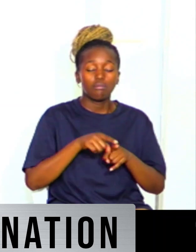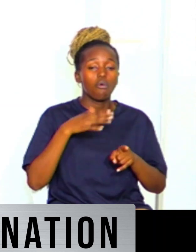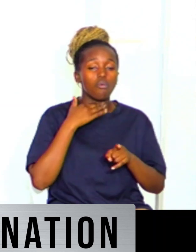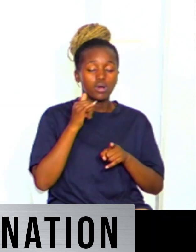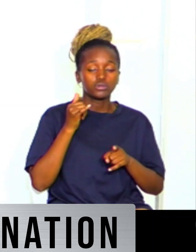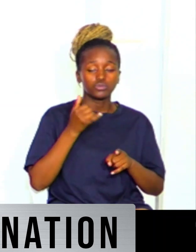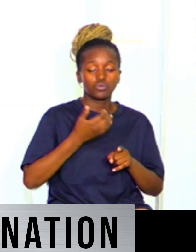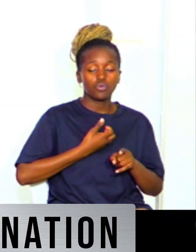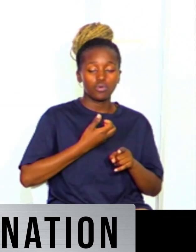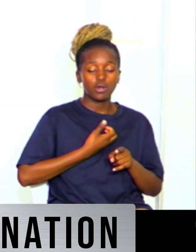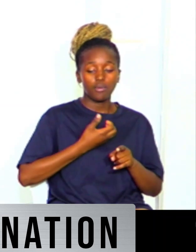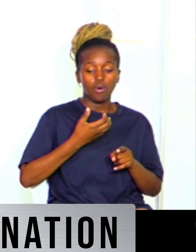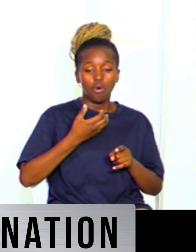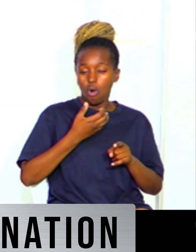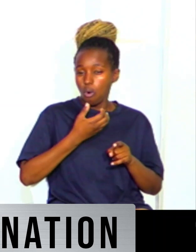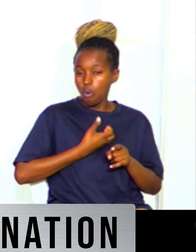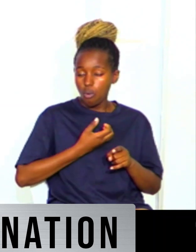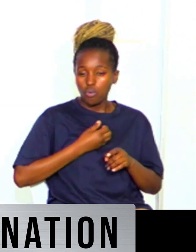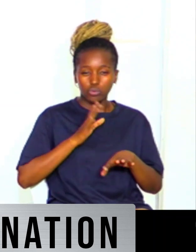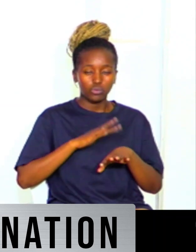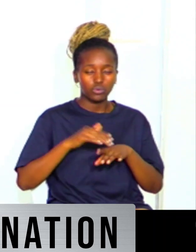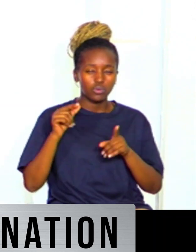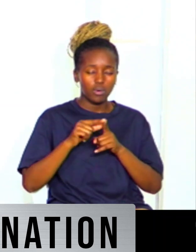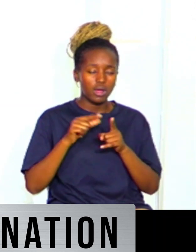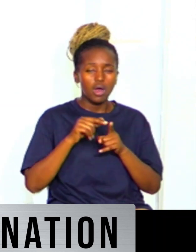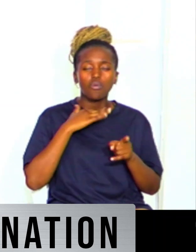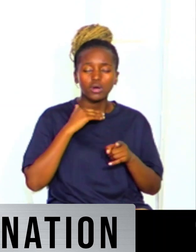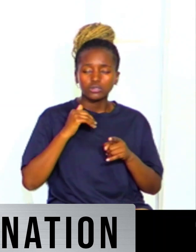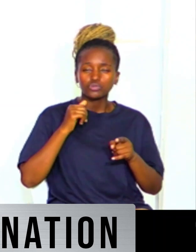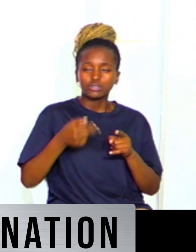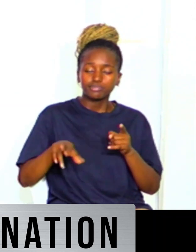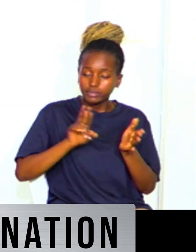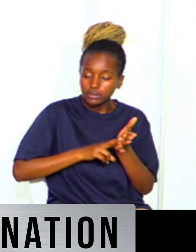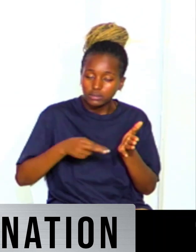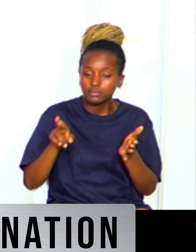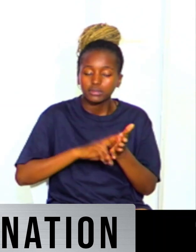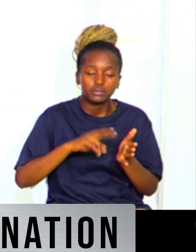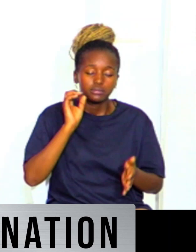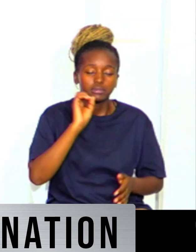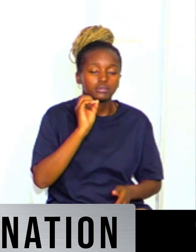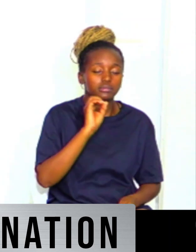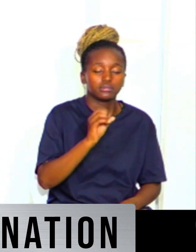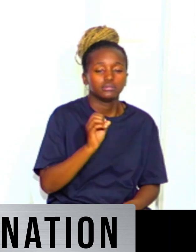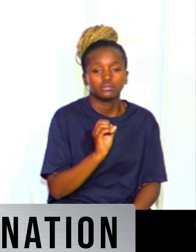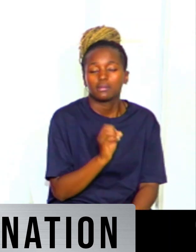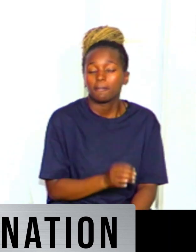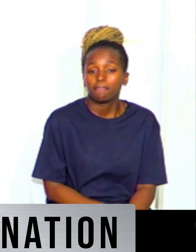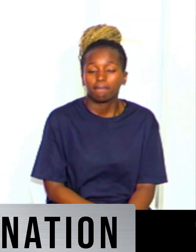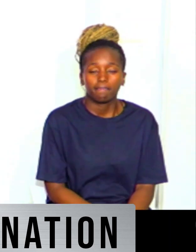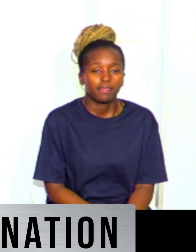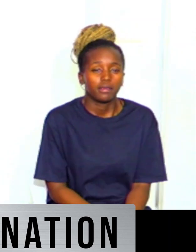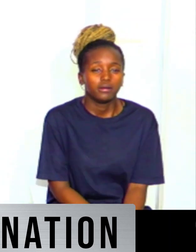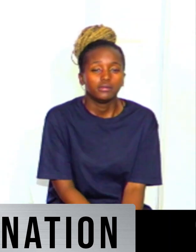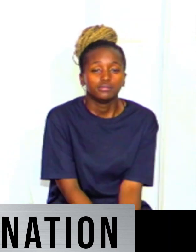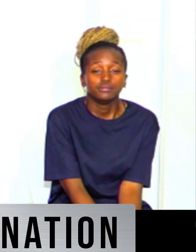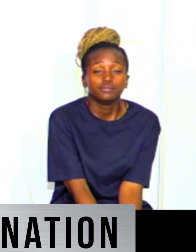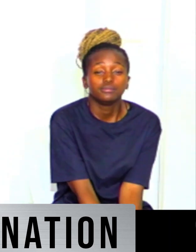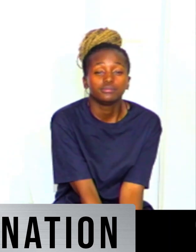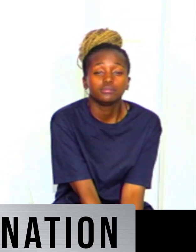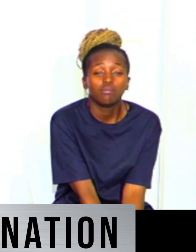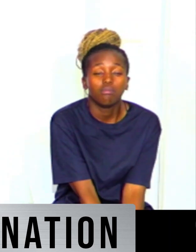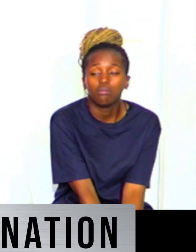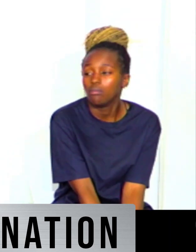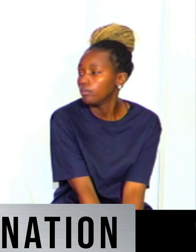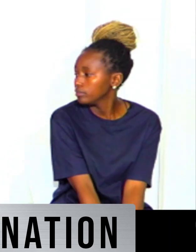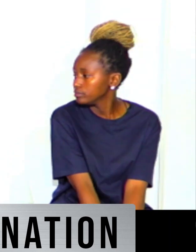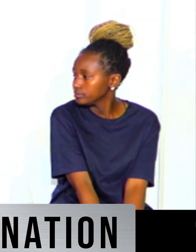his words, like how he promised. To include PWDs in the government. He hasn't done that. He need